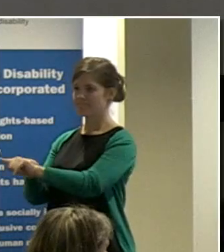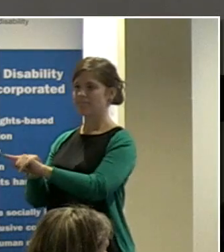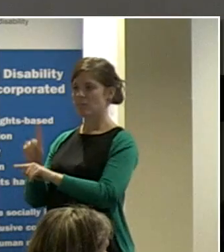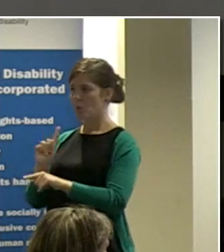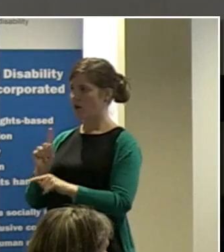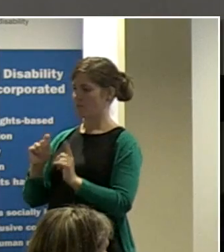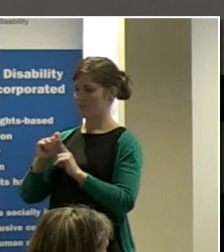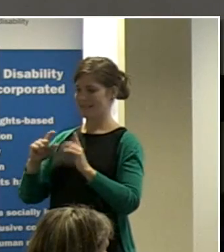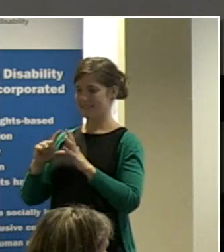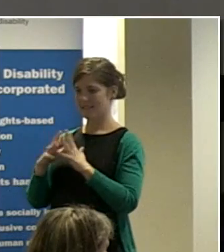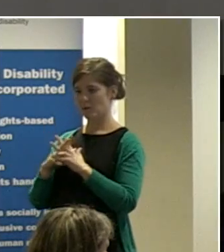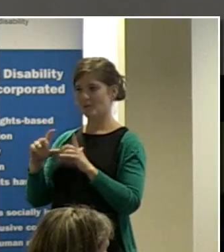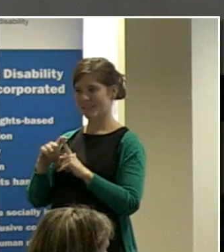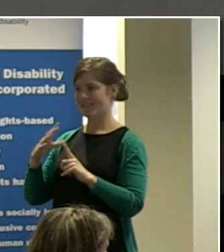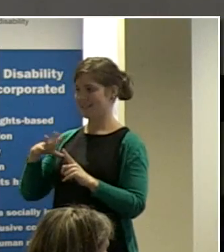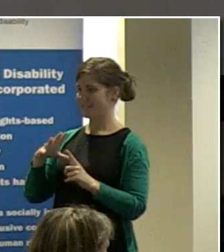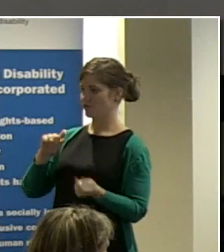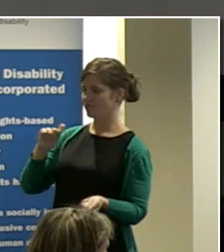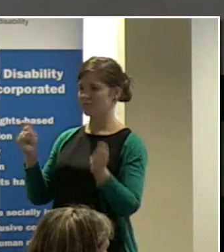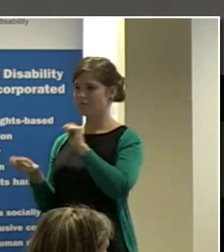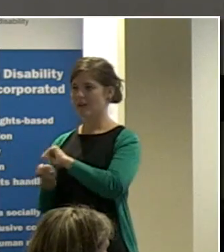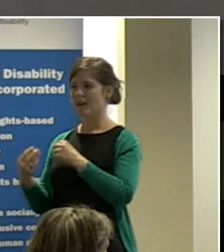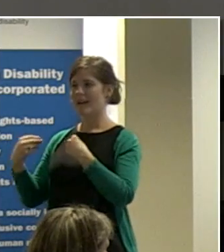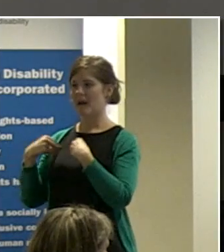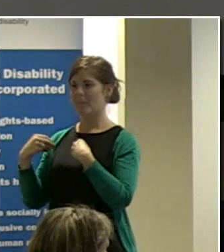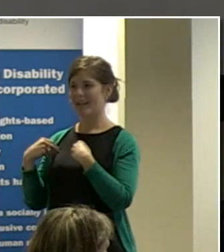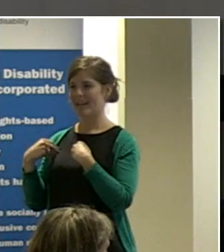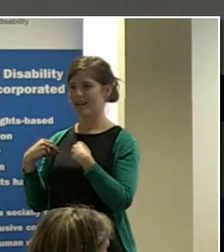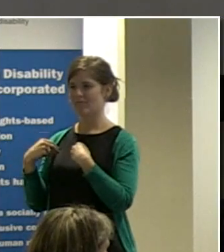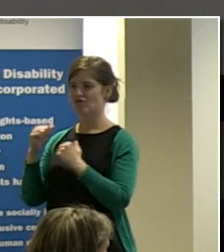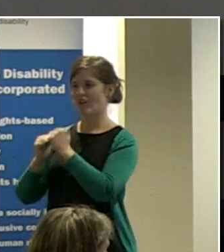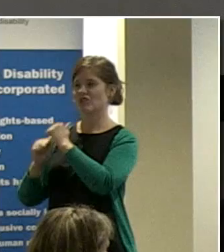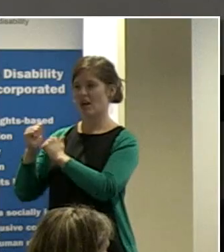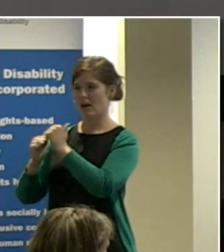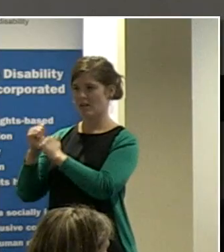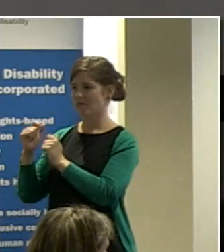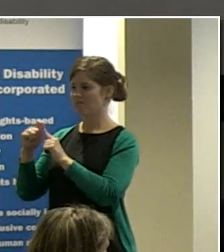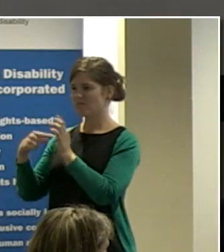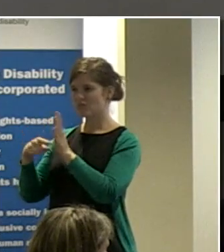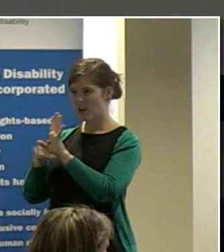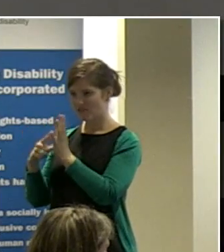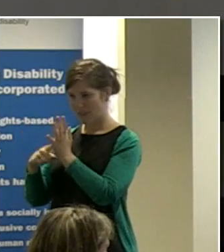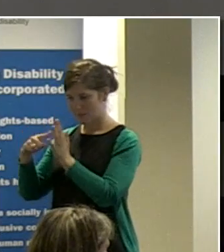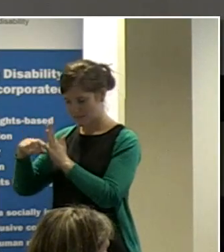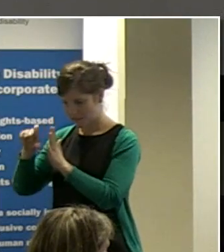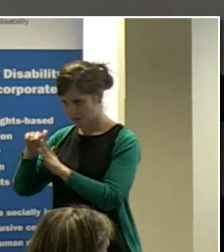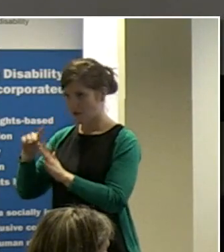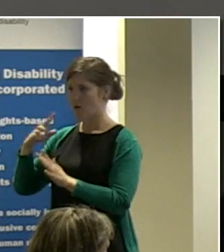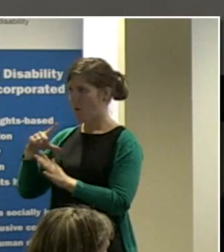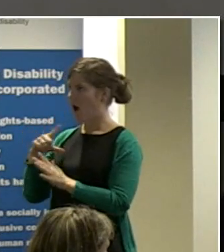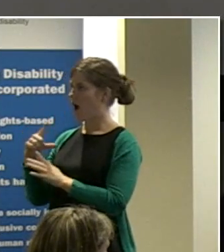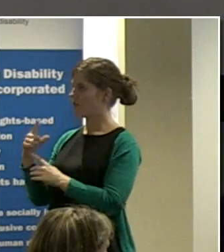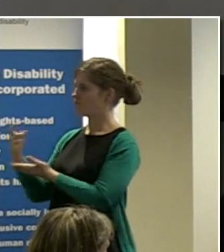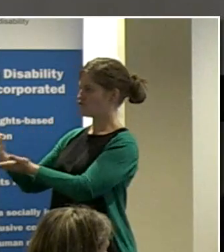for PwD to move to a company limited guarantee structure, because we'd had recommendations that that was the best